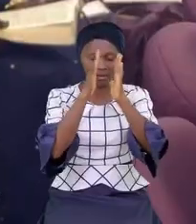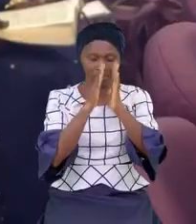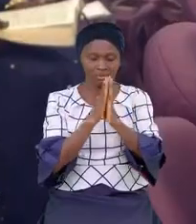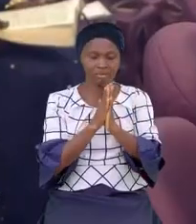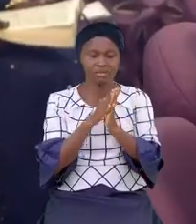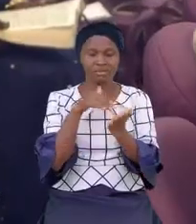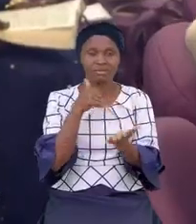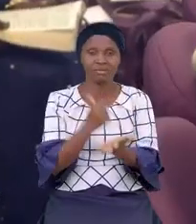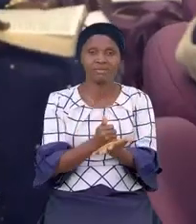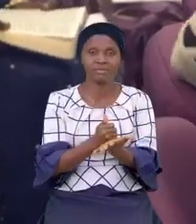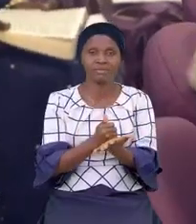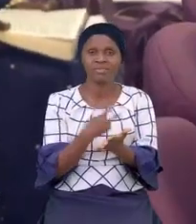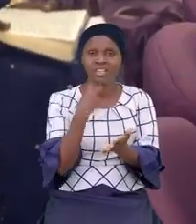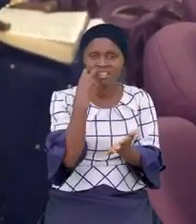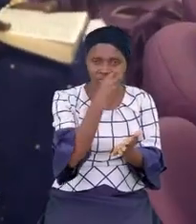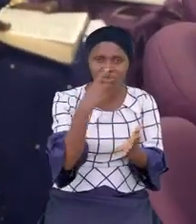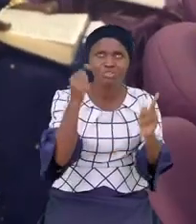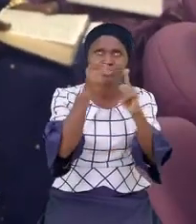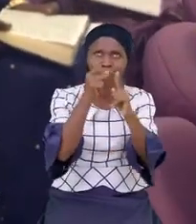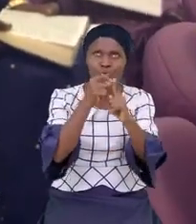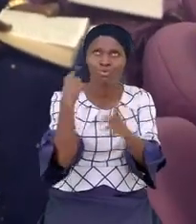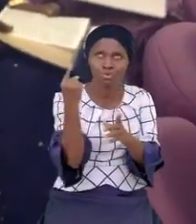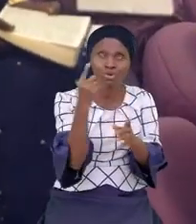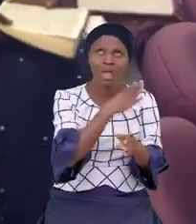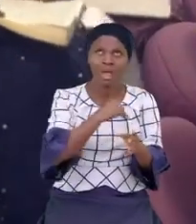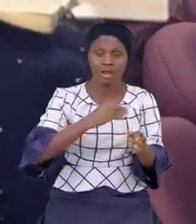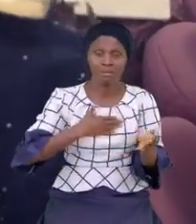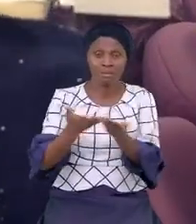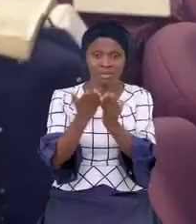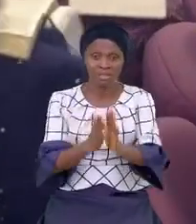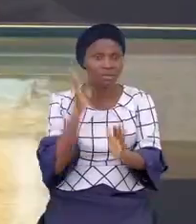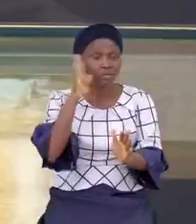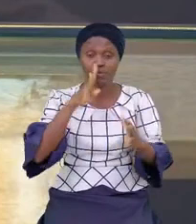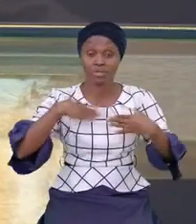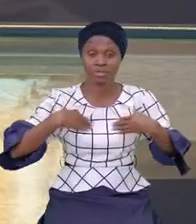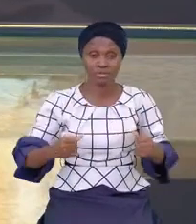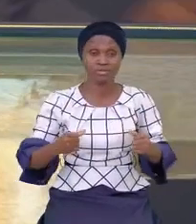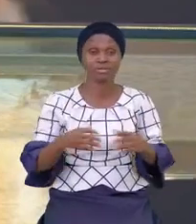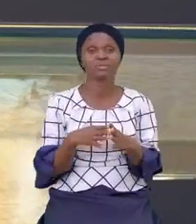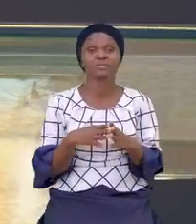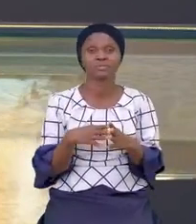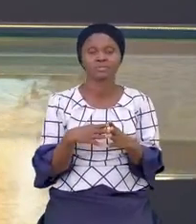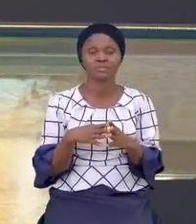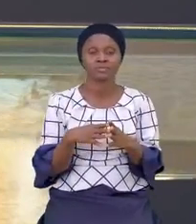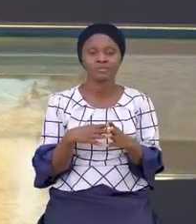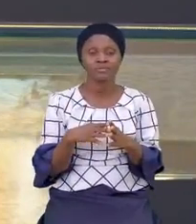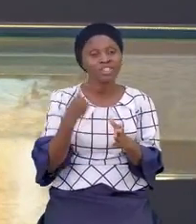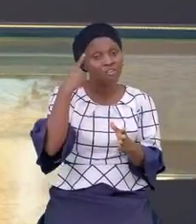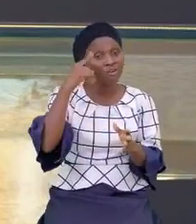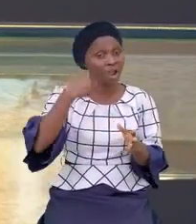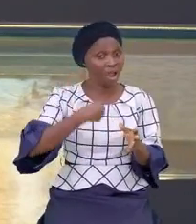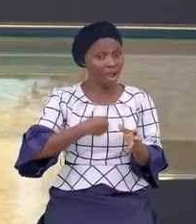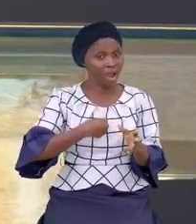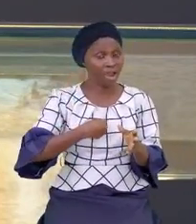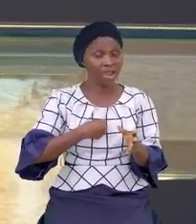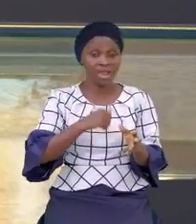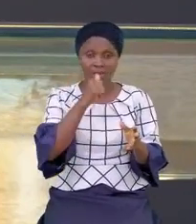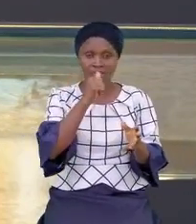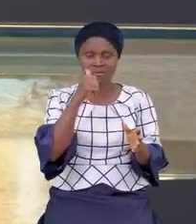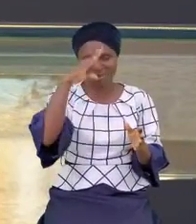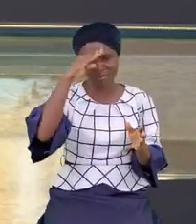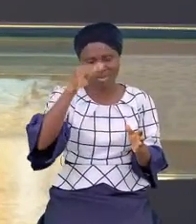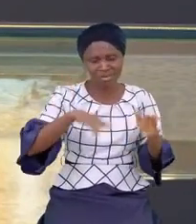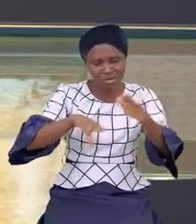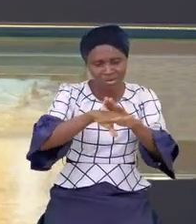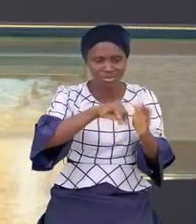name. Speak the word only, and my servant shall be healed. For I am a man under